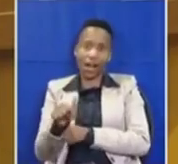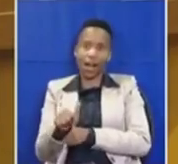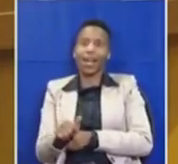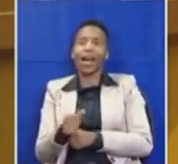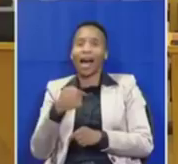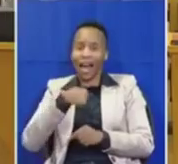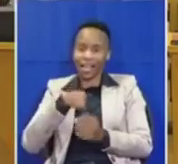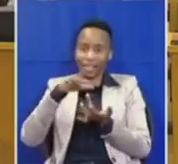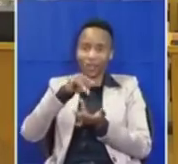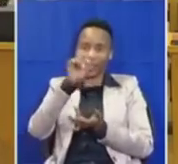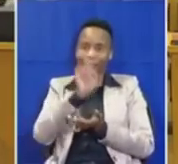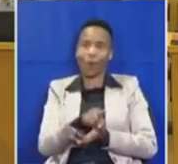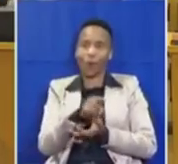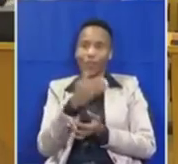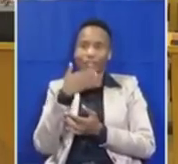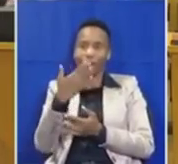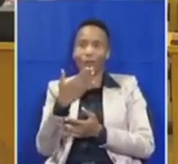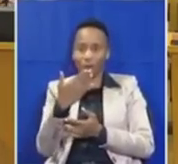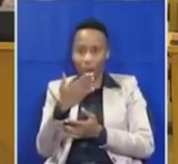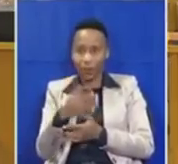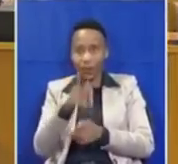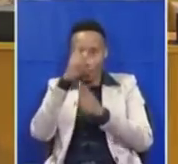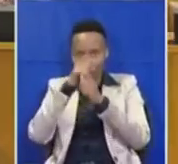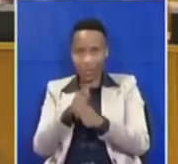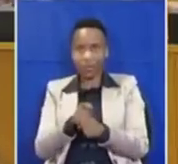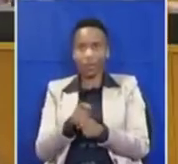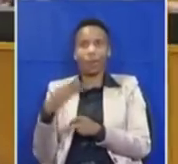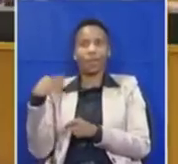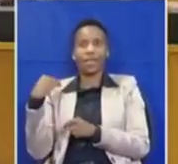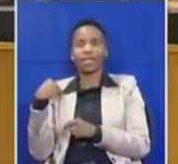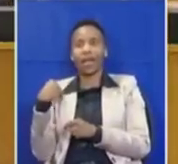Africa. Honorable Minister of Economic Development.